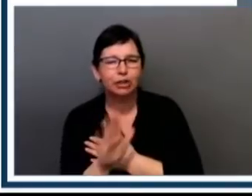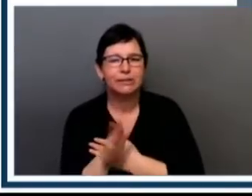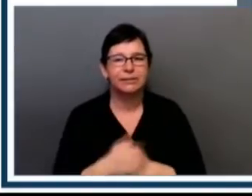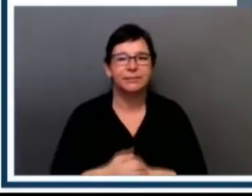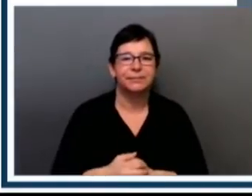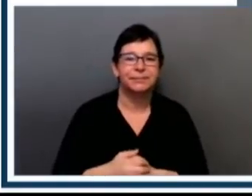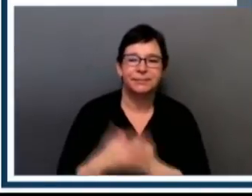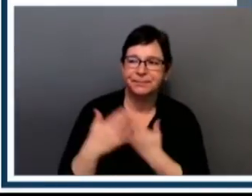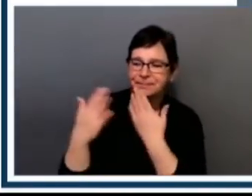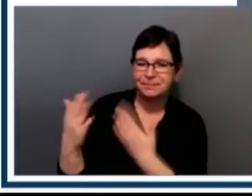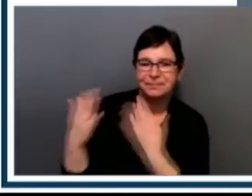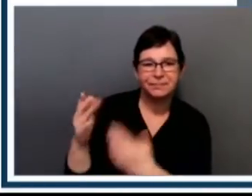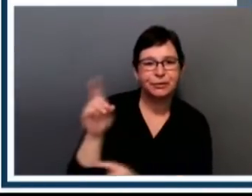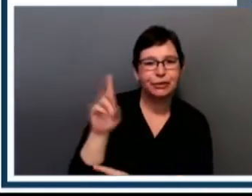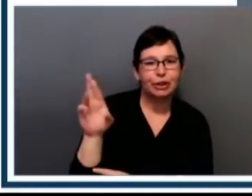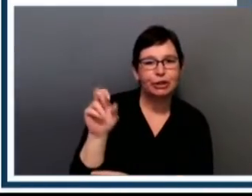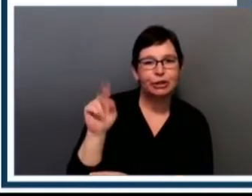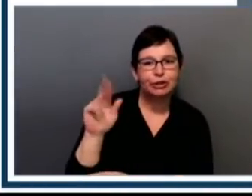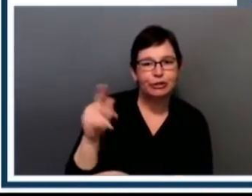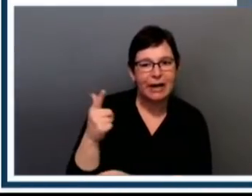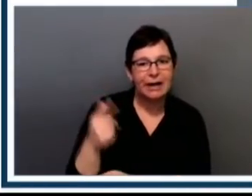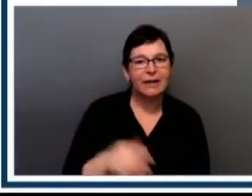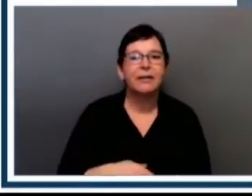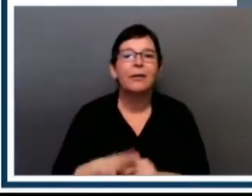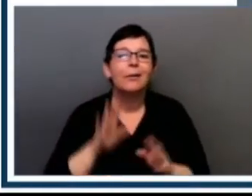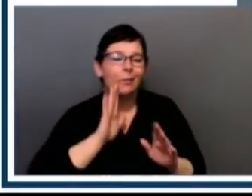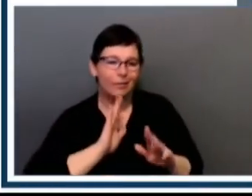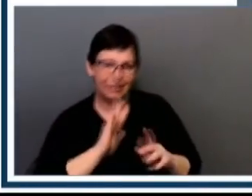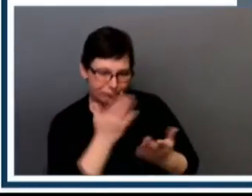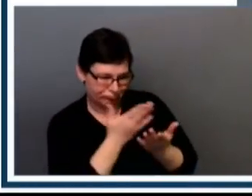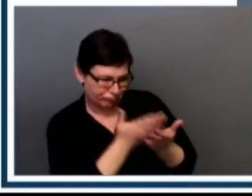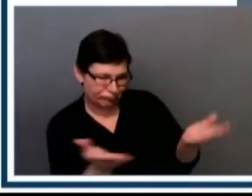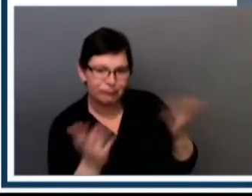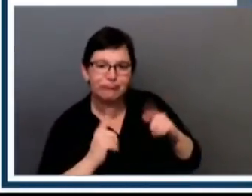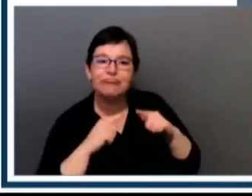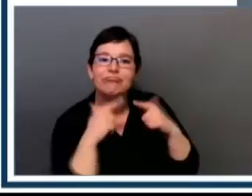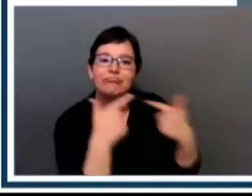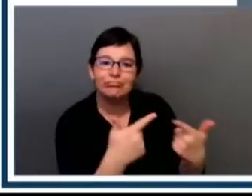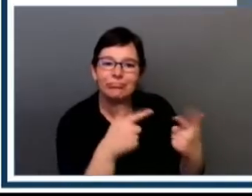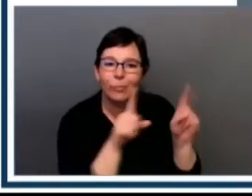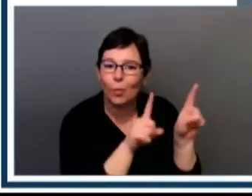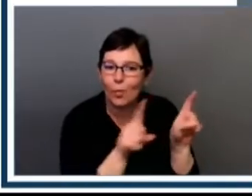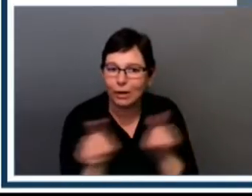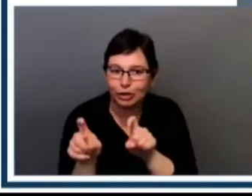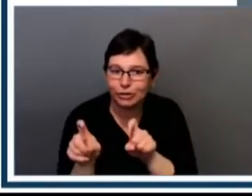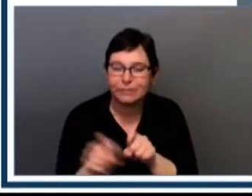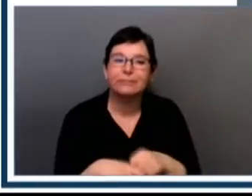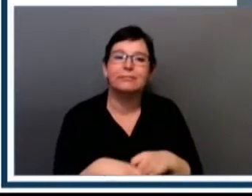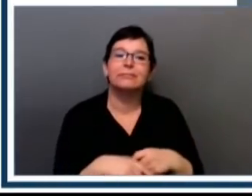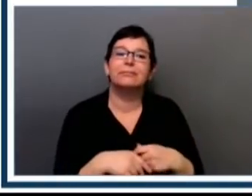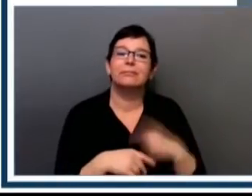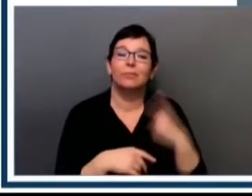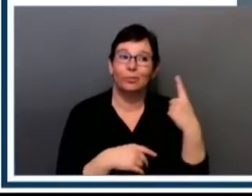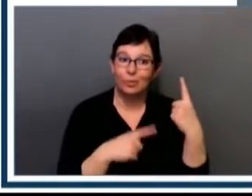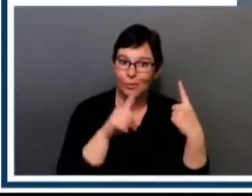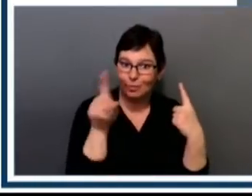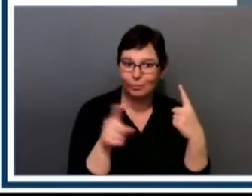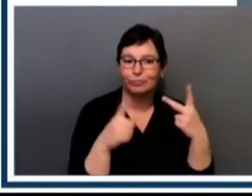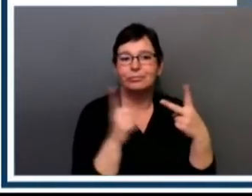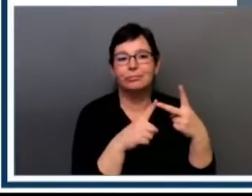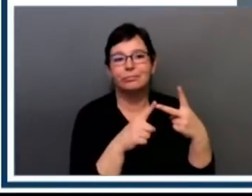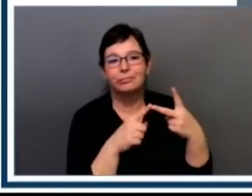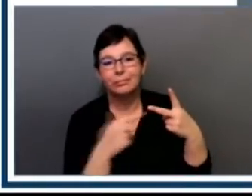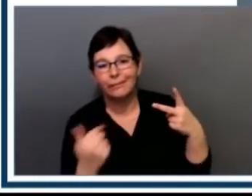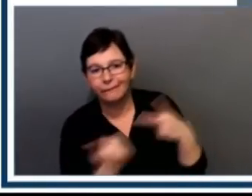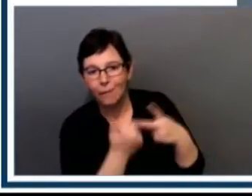Dr. Strang. I wonder what today means to you, highlighting this plan after the 2 years that we've already